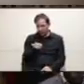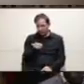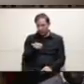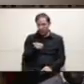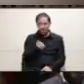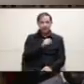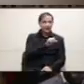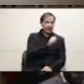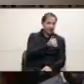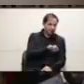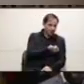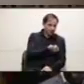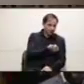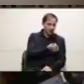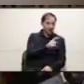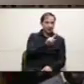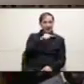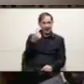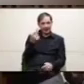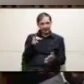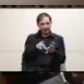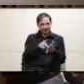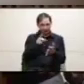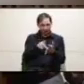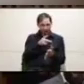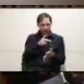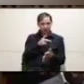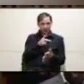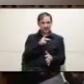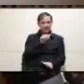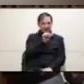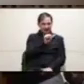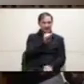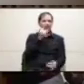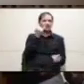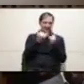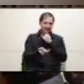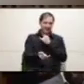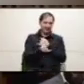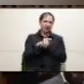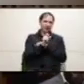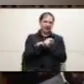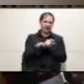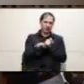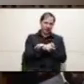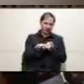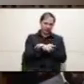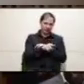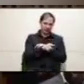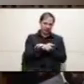And the one on the next page, there's a mistake on this one.